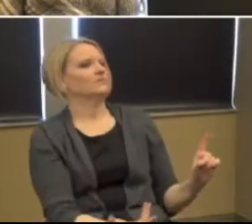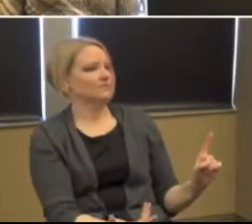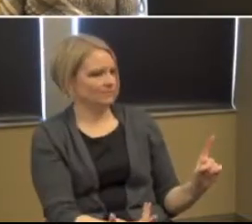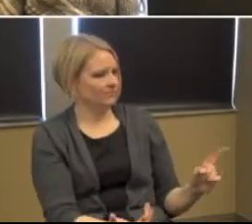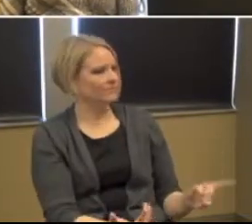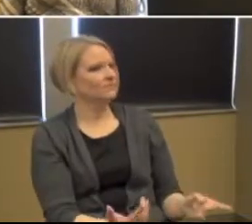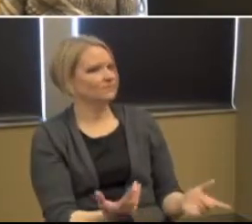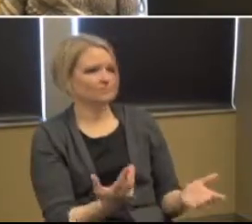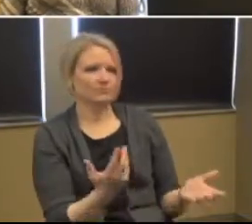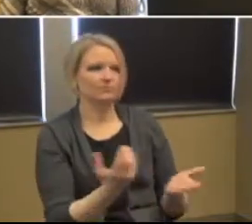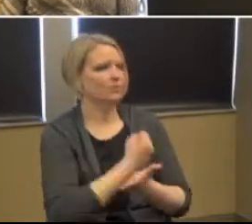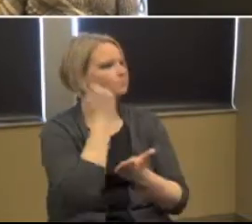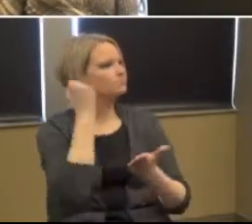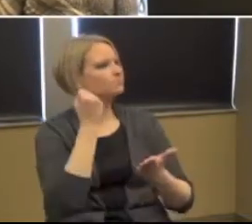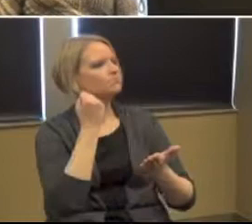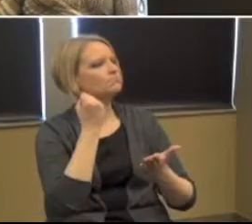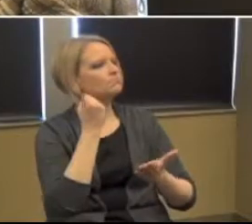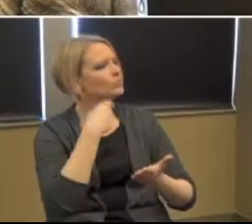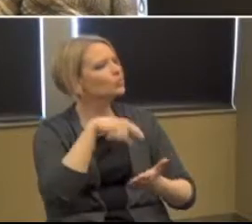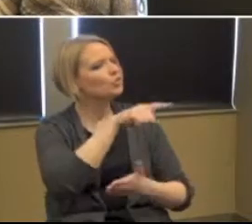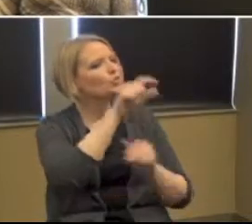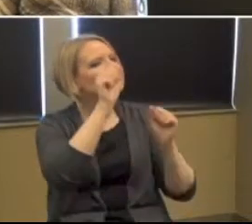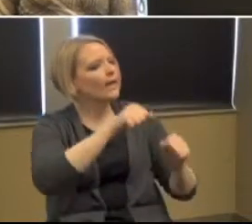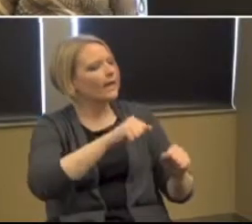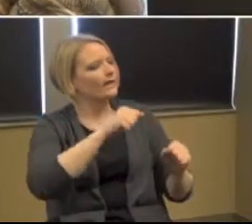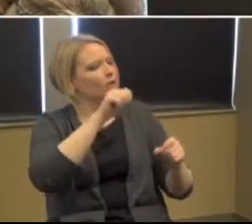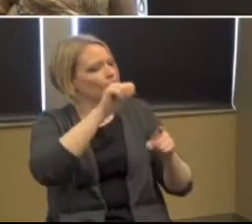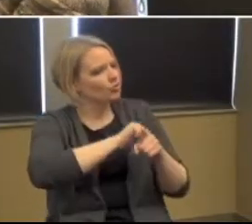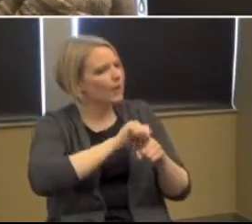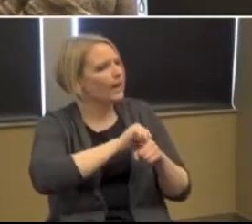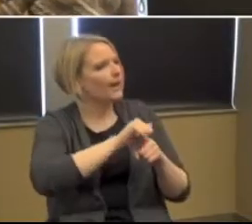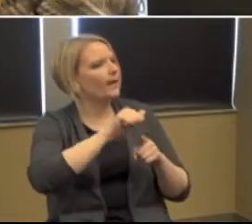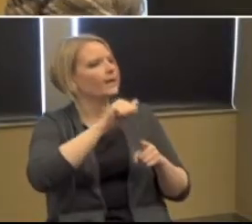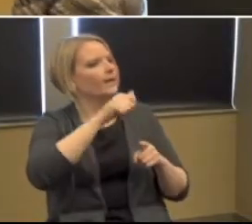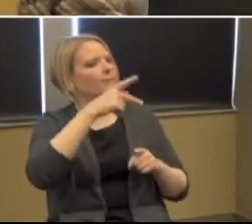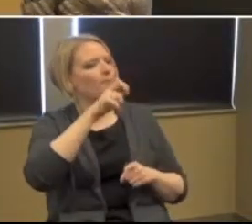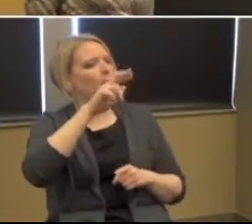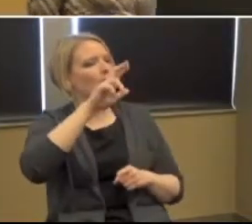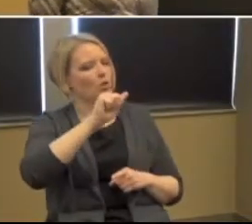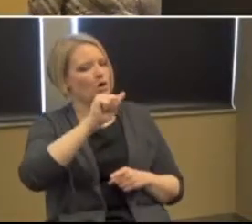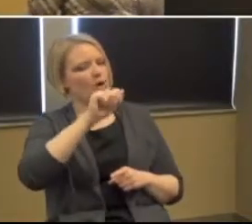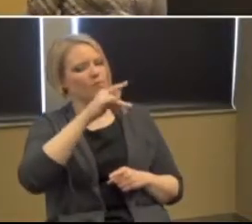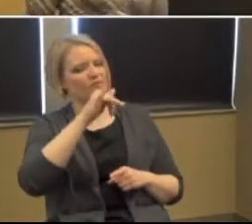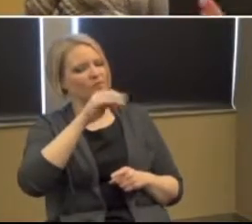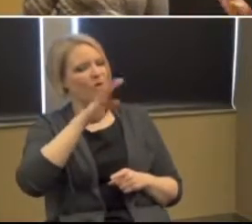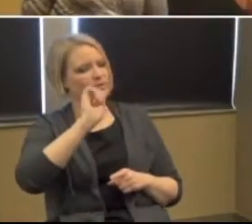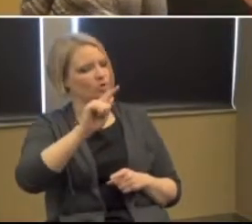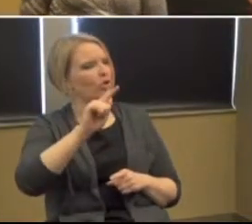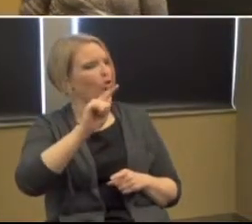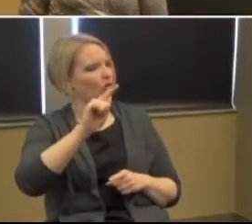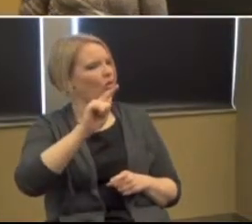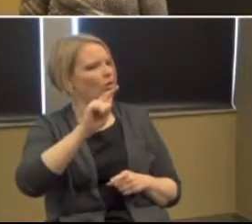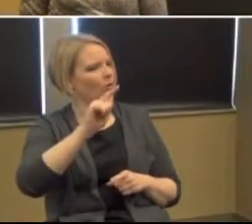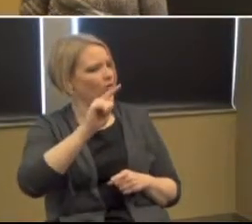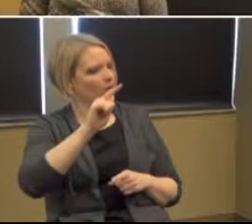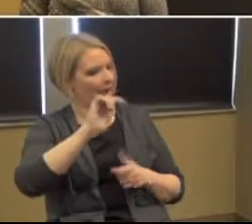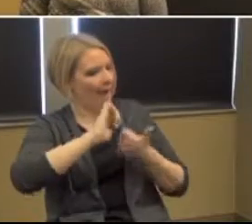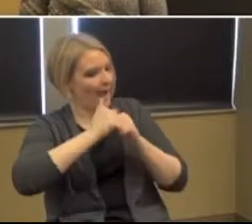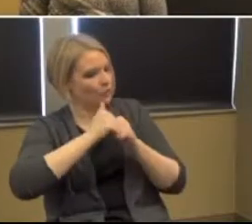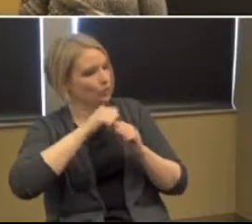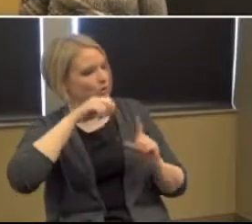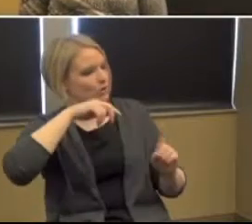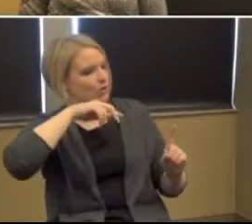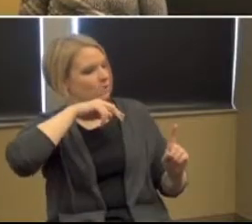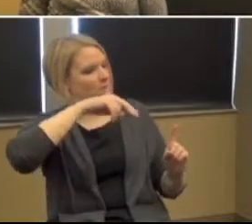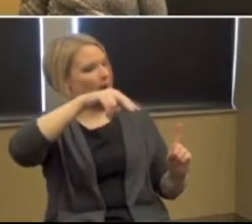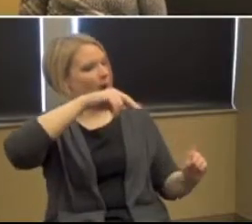win-win. And you can train your paraprofessionals in your classroom to monitor that station in your classroom.